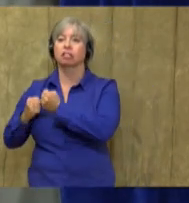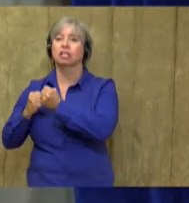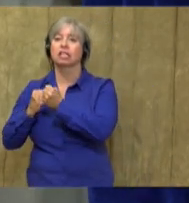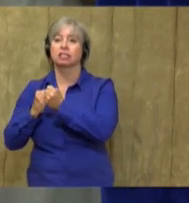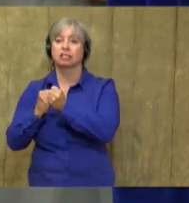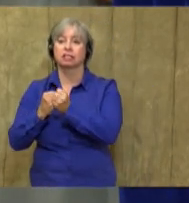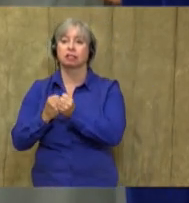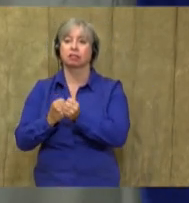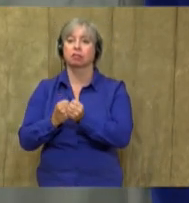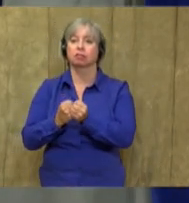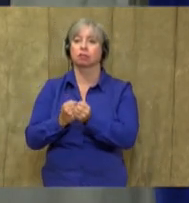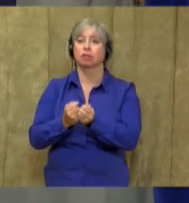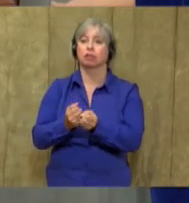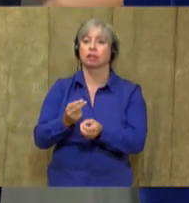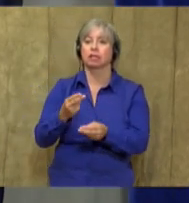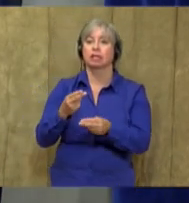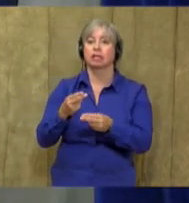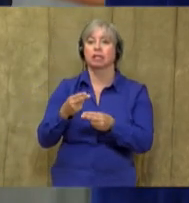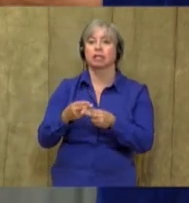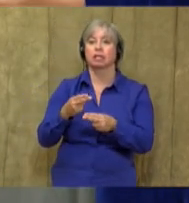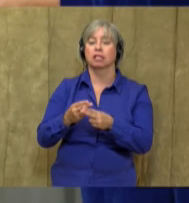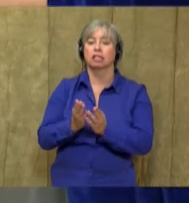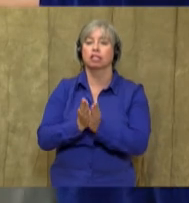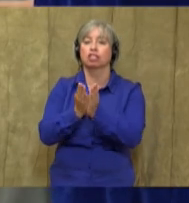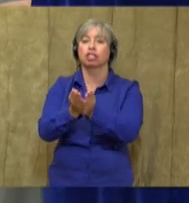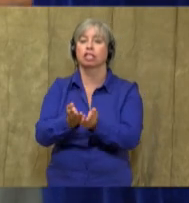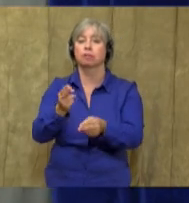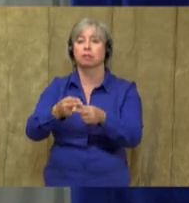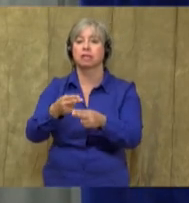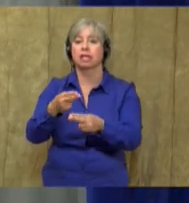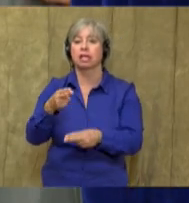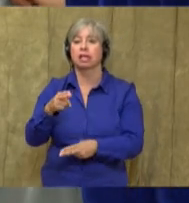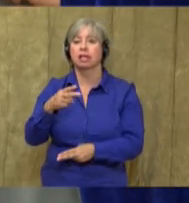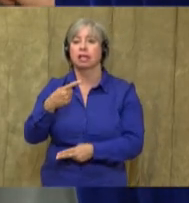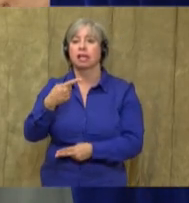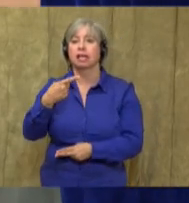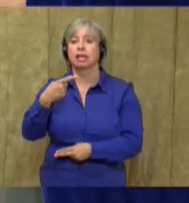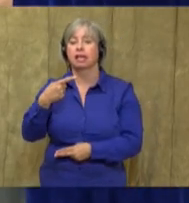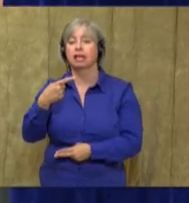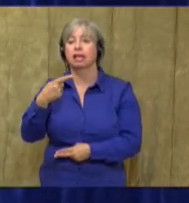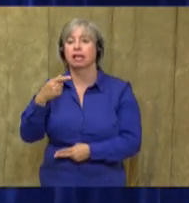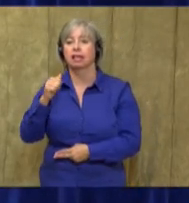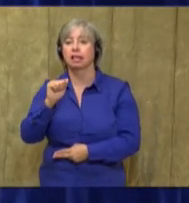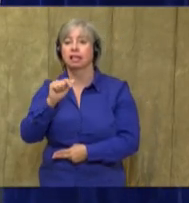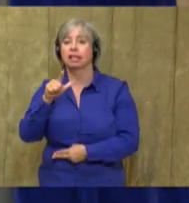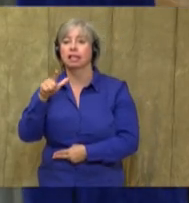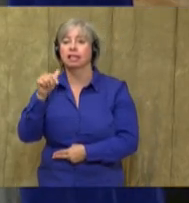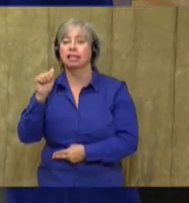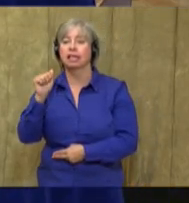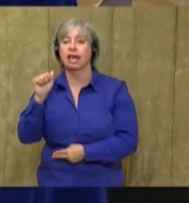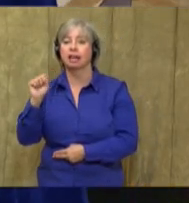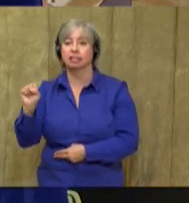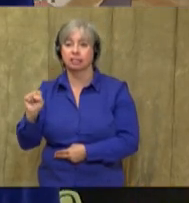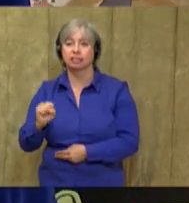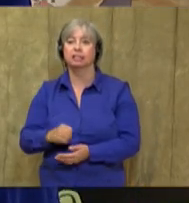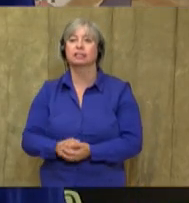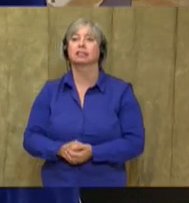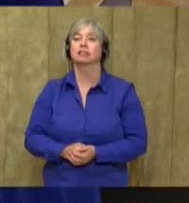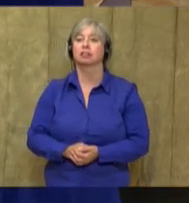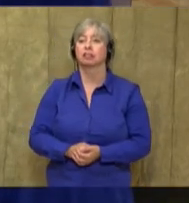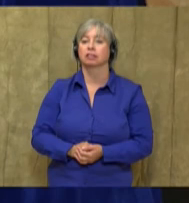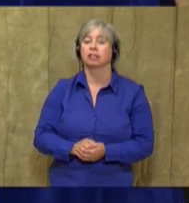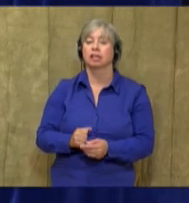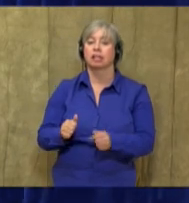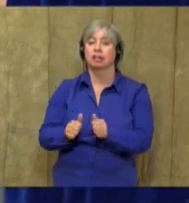going to have great ships called galleys. These are huge warships, and that made them very prominent as well. One of the most famous people